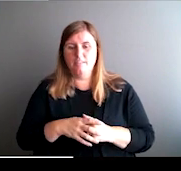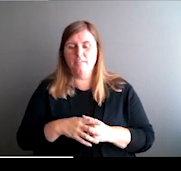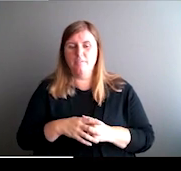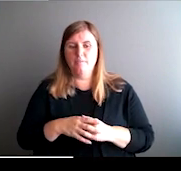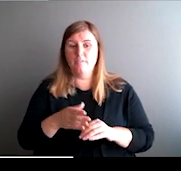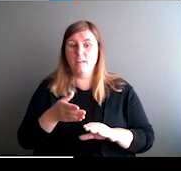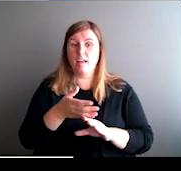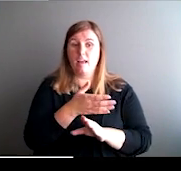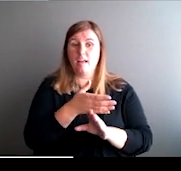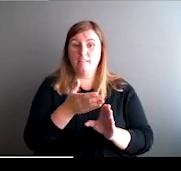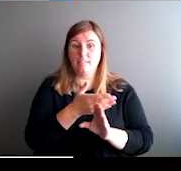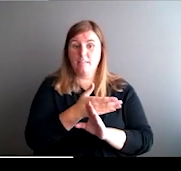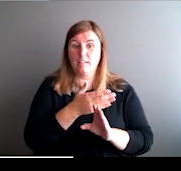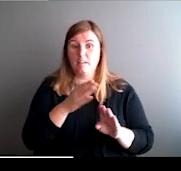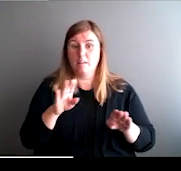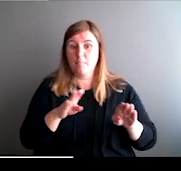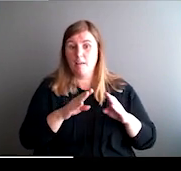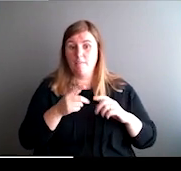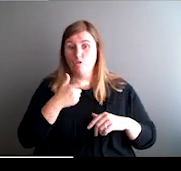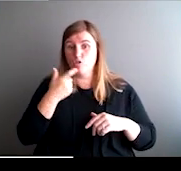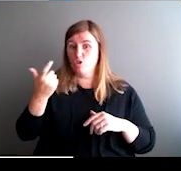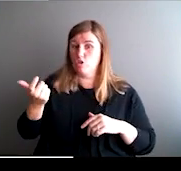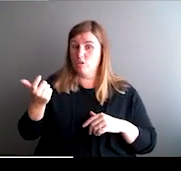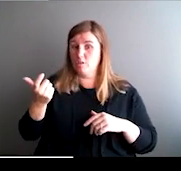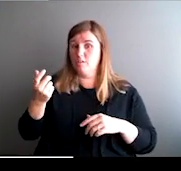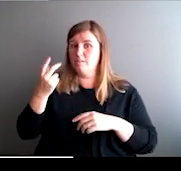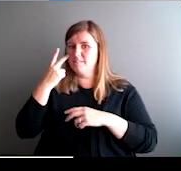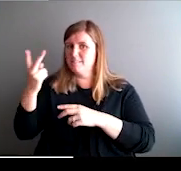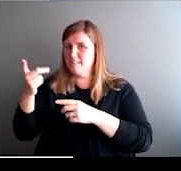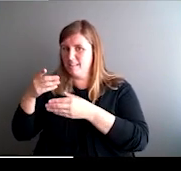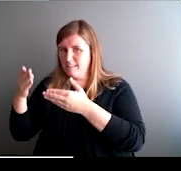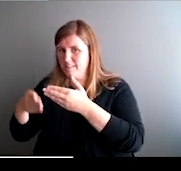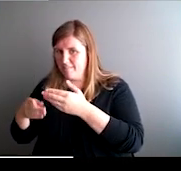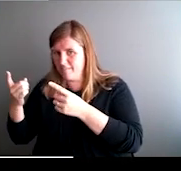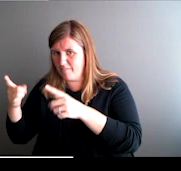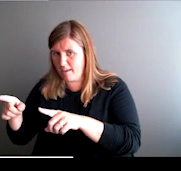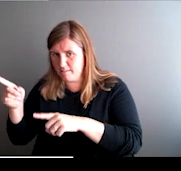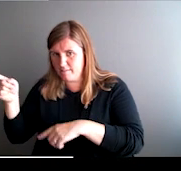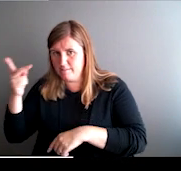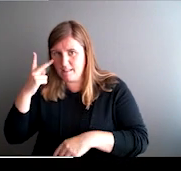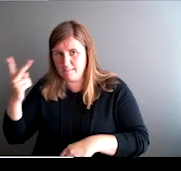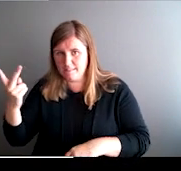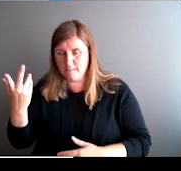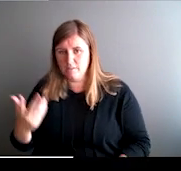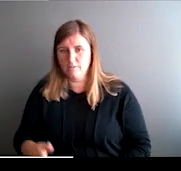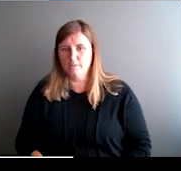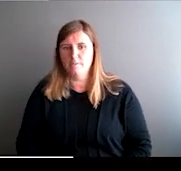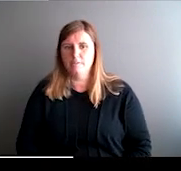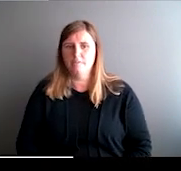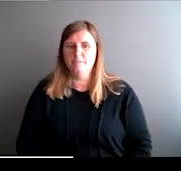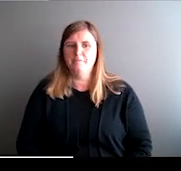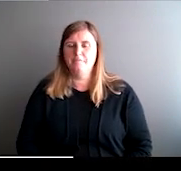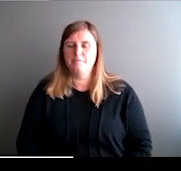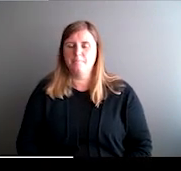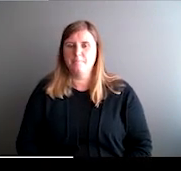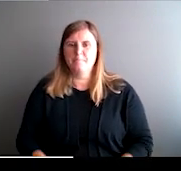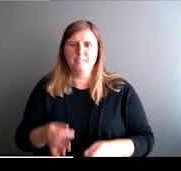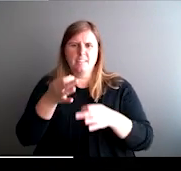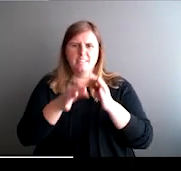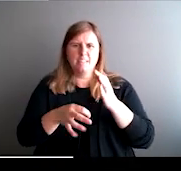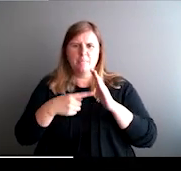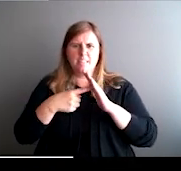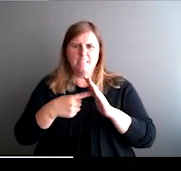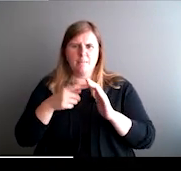something happened, the behavior was looking, the consequence was seeing the event. A fairly simple example of an